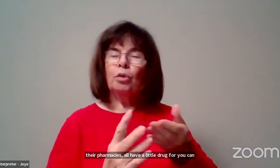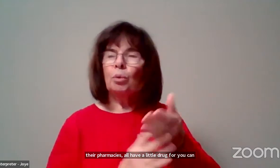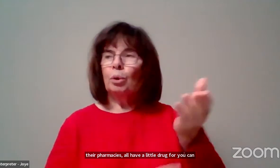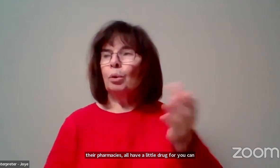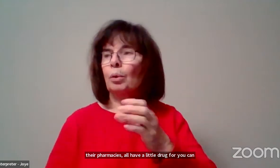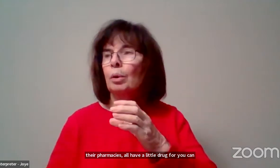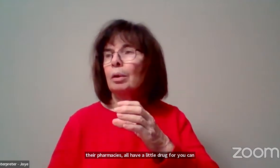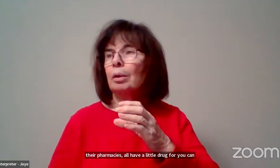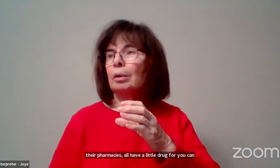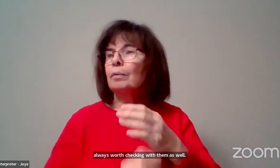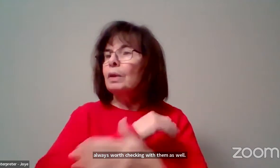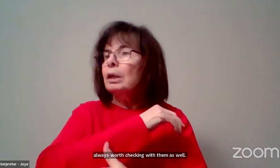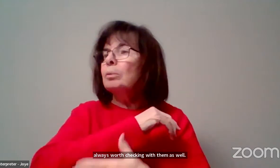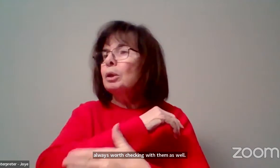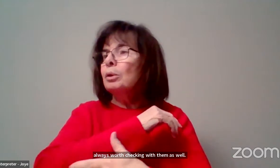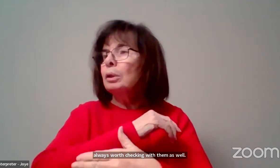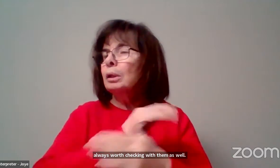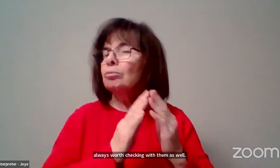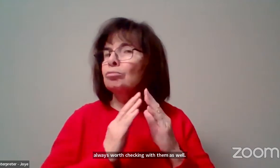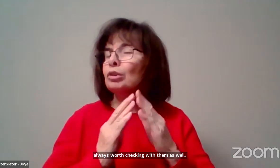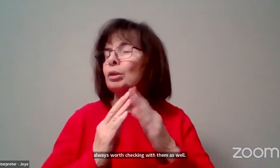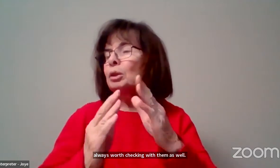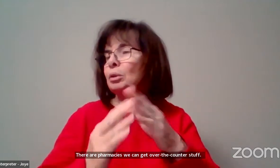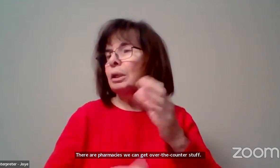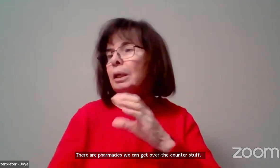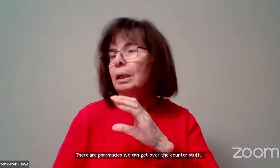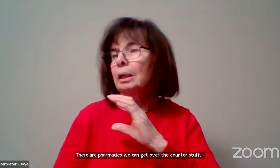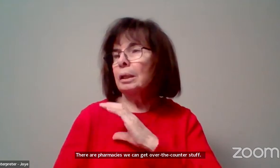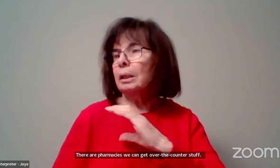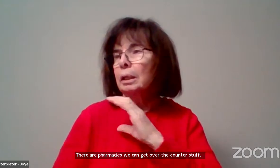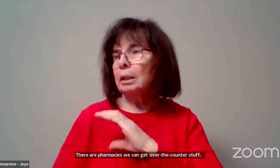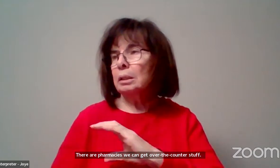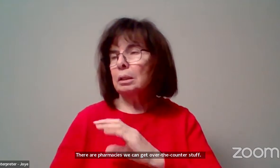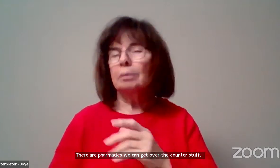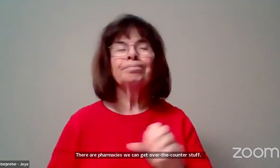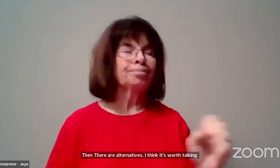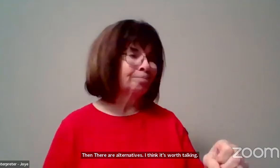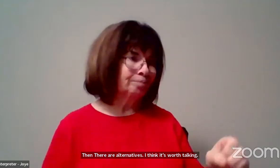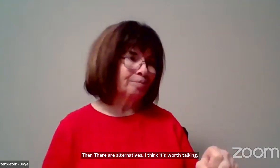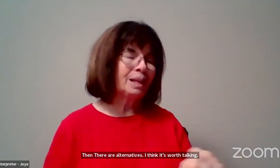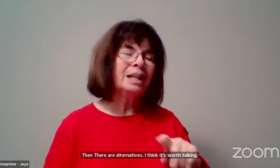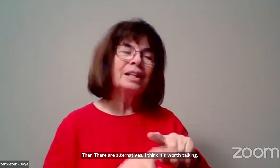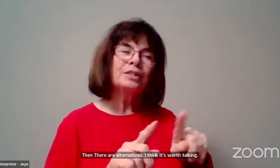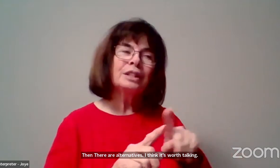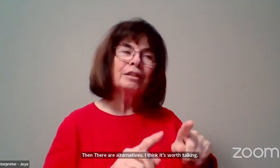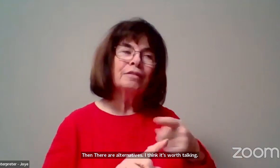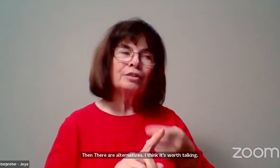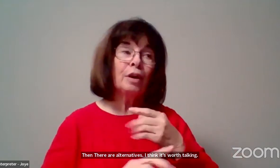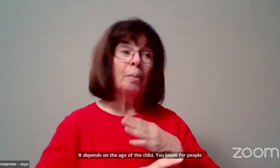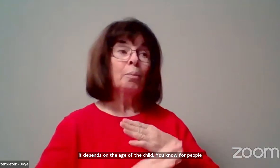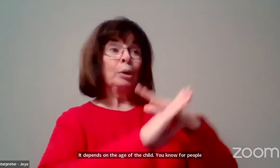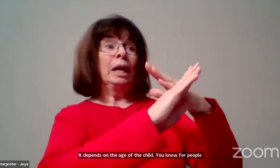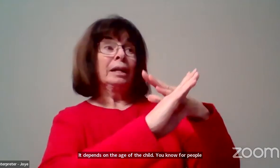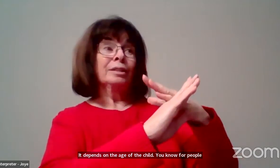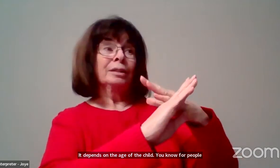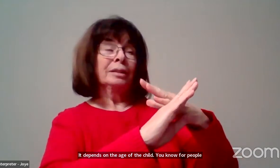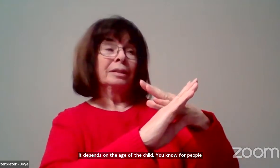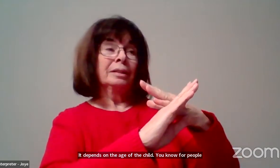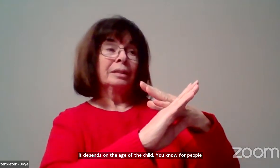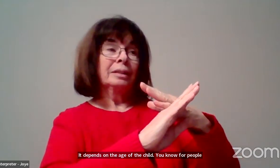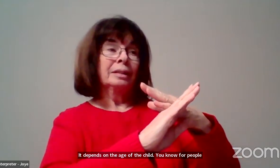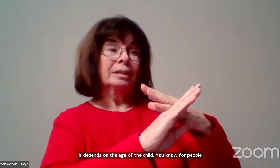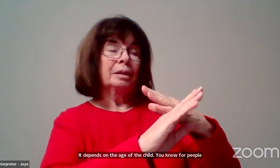are, just doing the best we can. But there's a difference in, protection. Community clinics